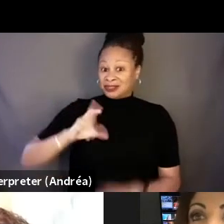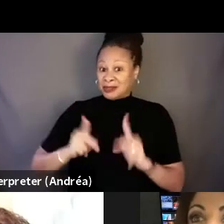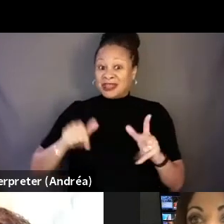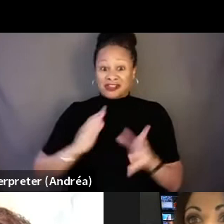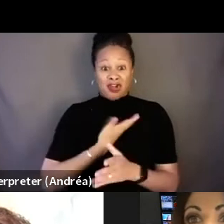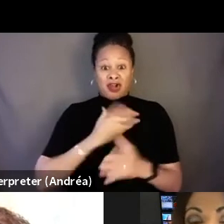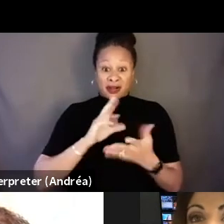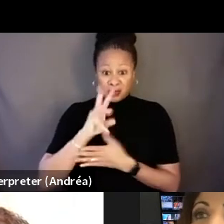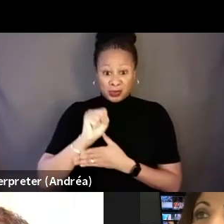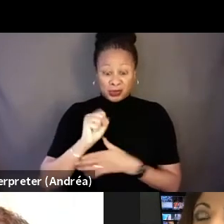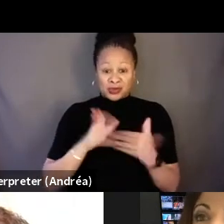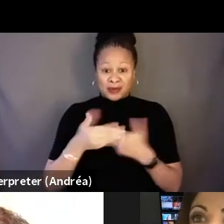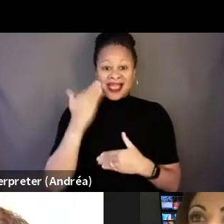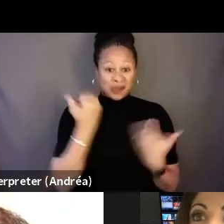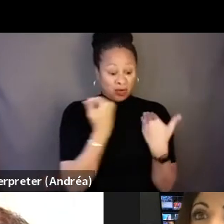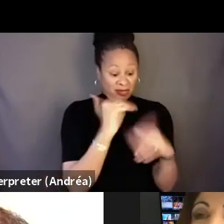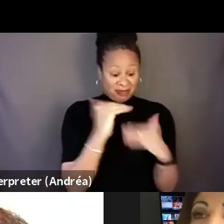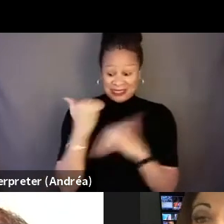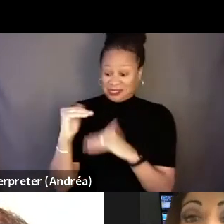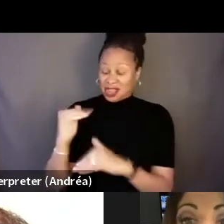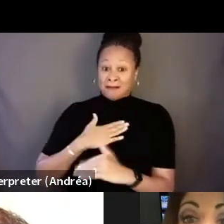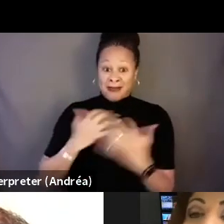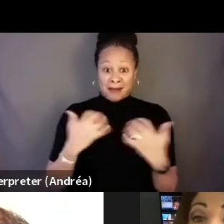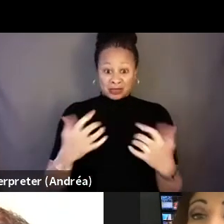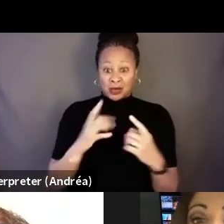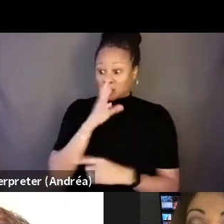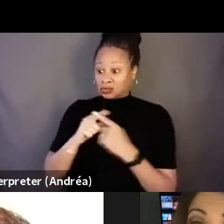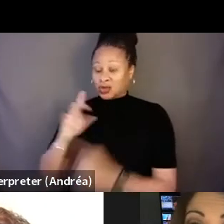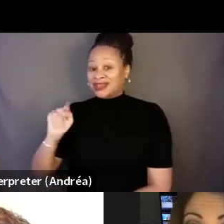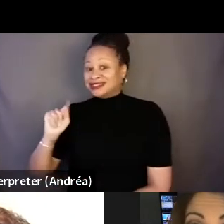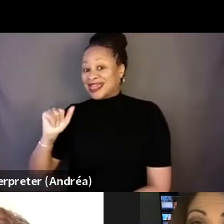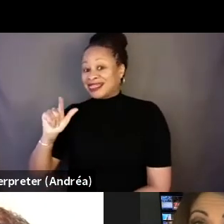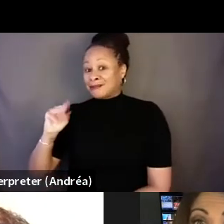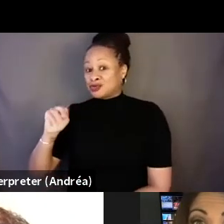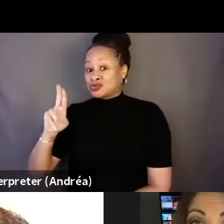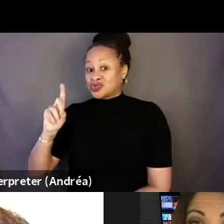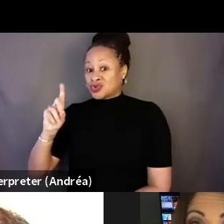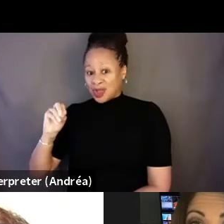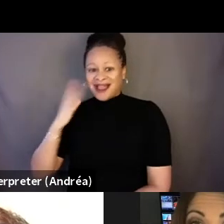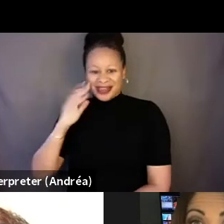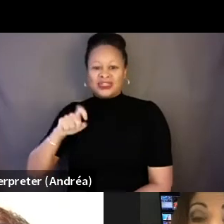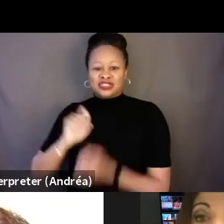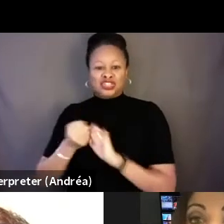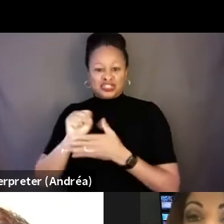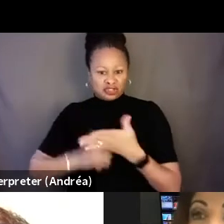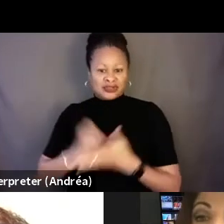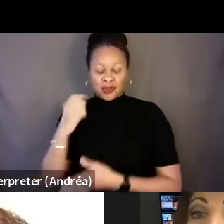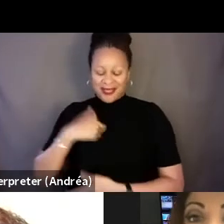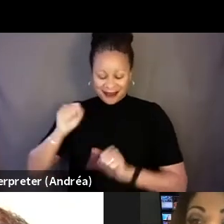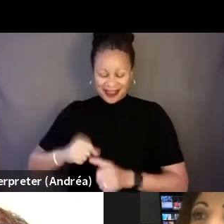the audience that I talk to when I am addressing Telemundo, I know that I have to change that script so that I